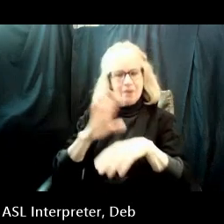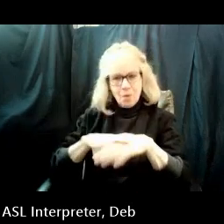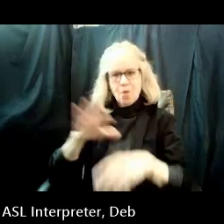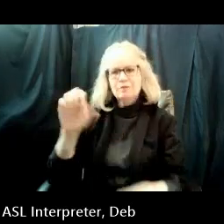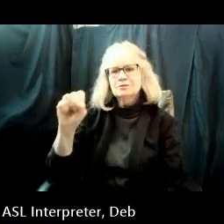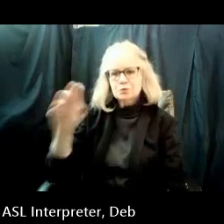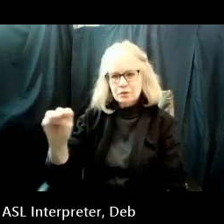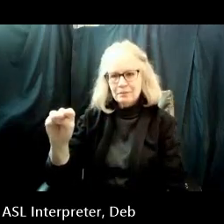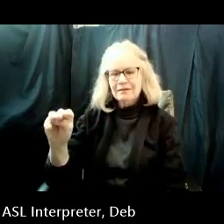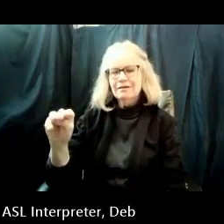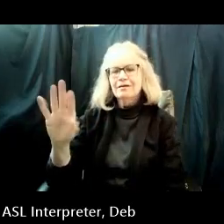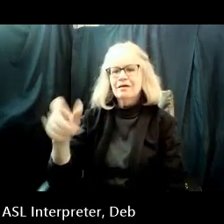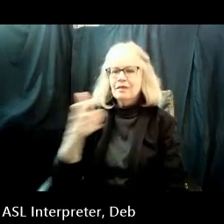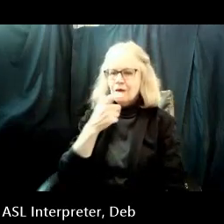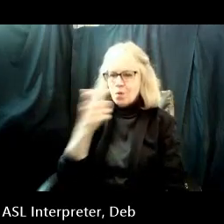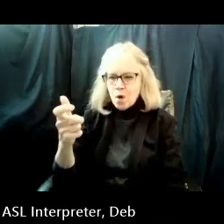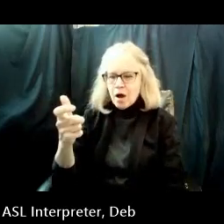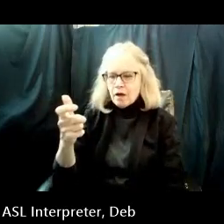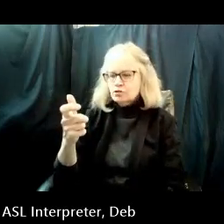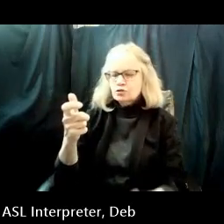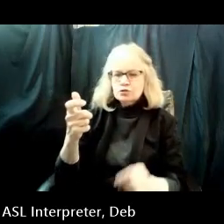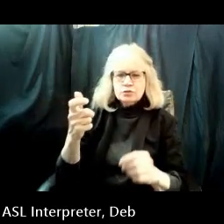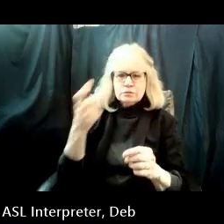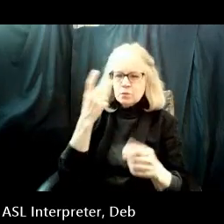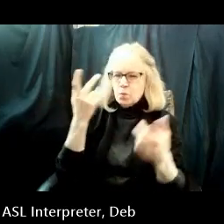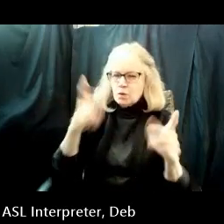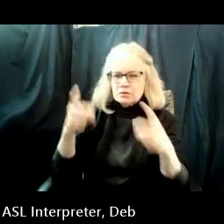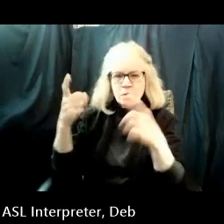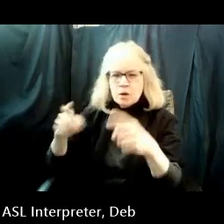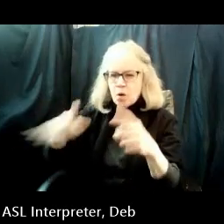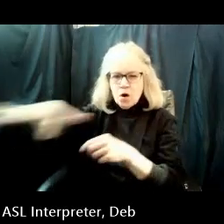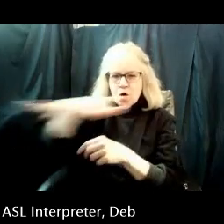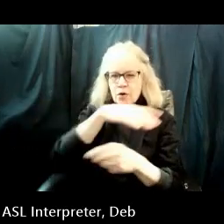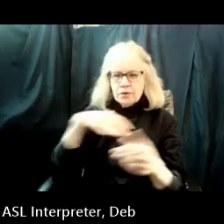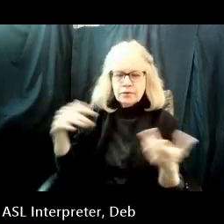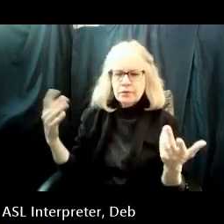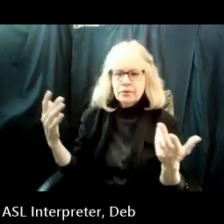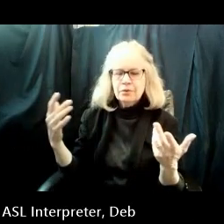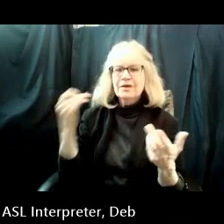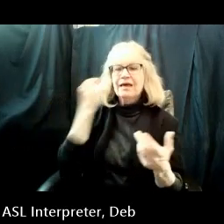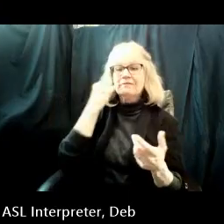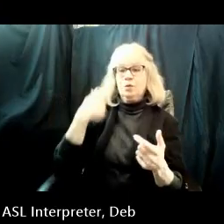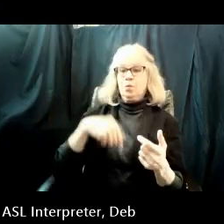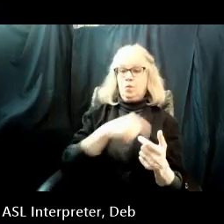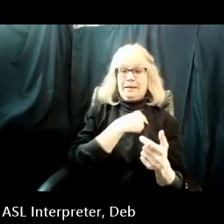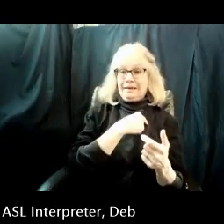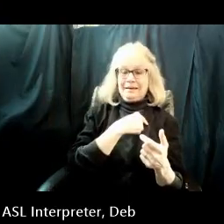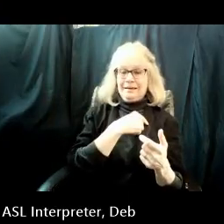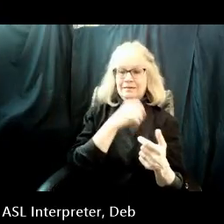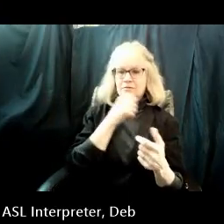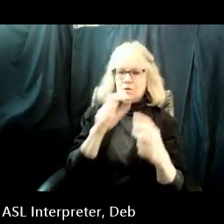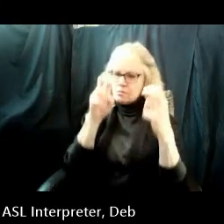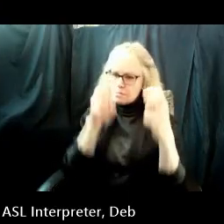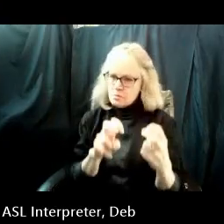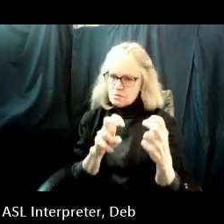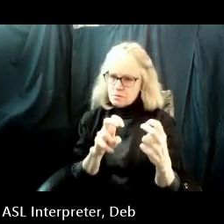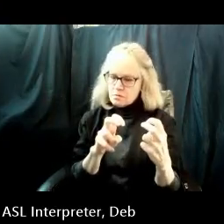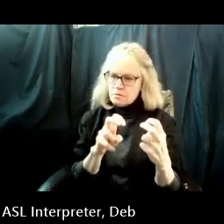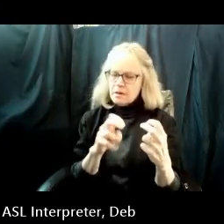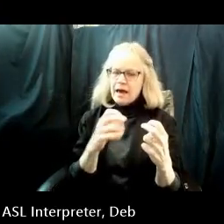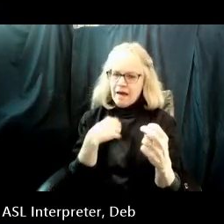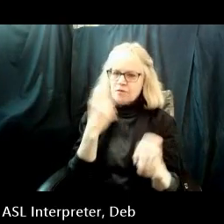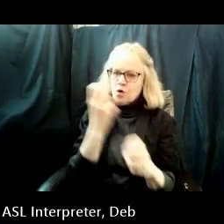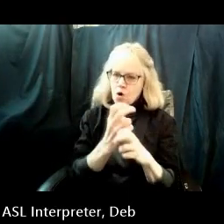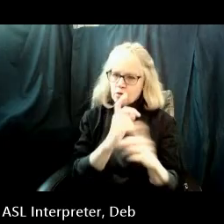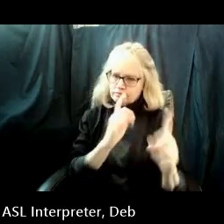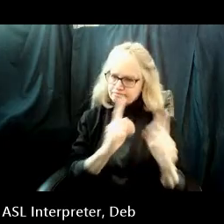They're watching the snippets of what's going on around them. And if we're not the ones who are sitting down having these difficult